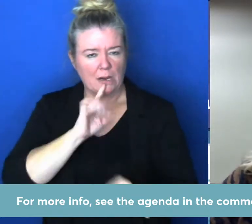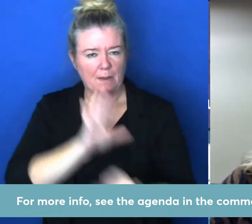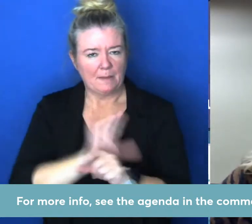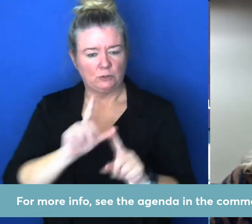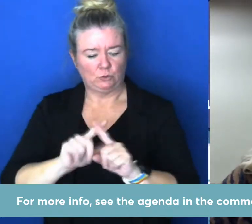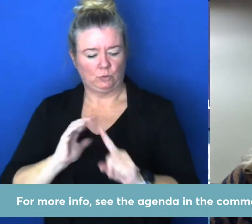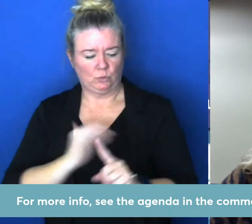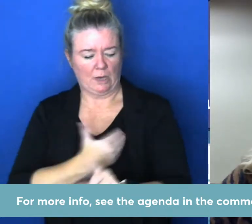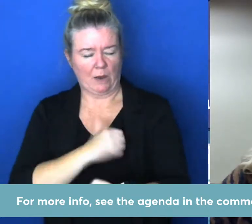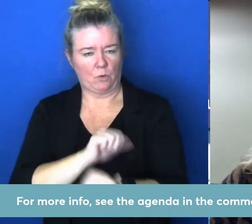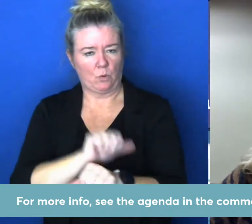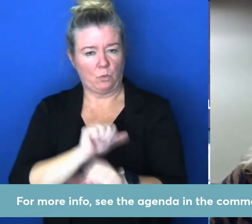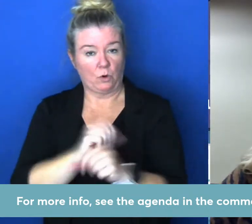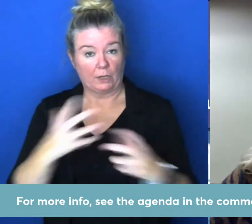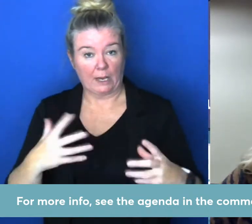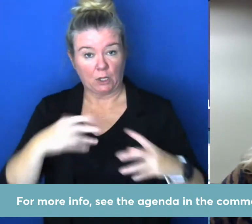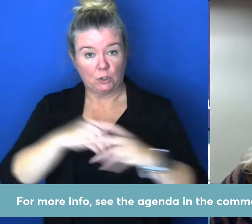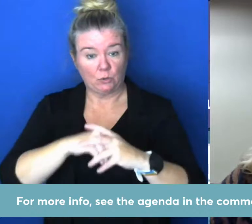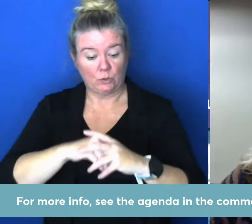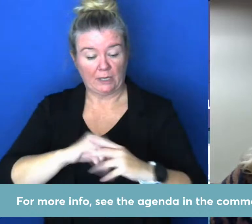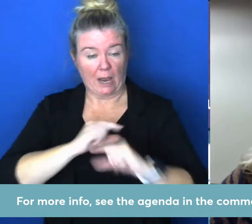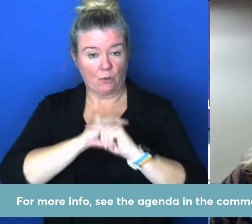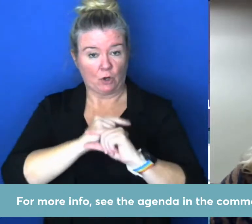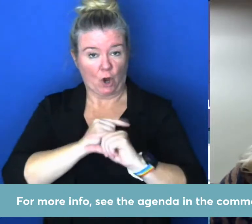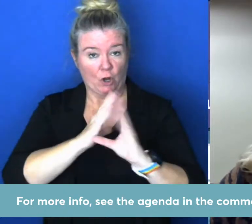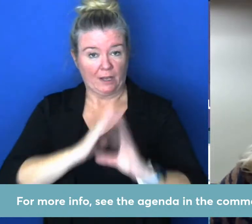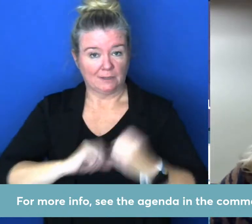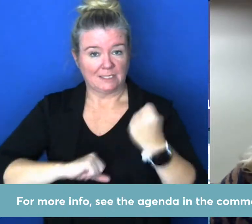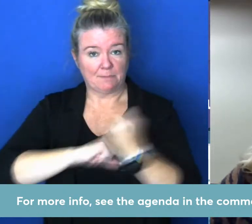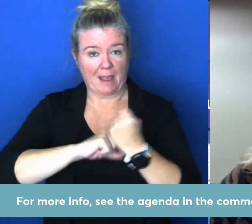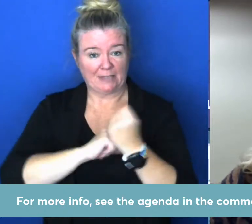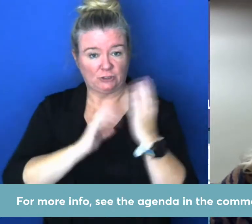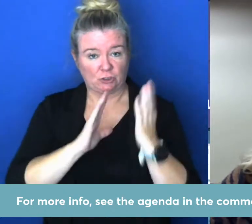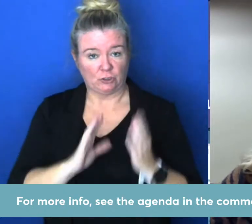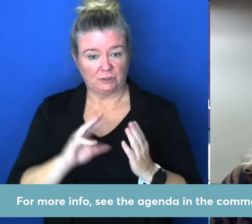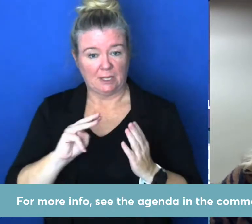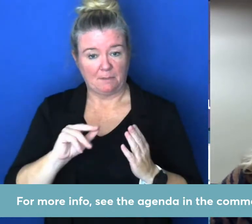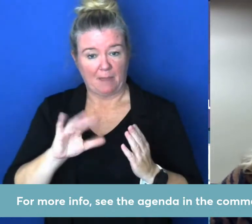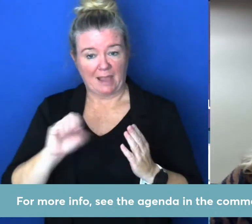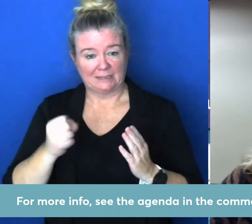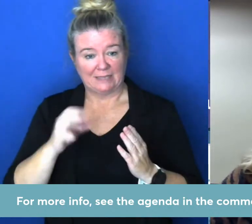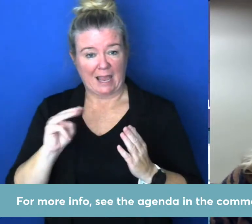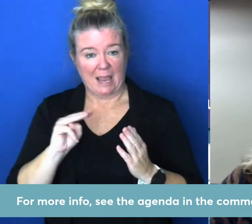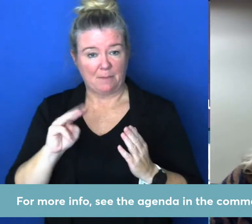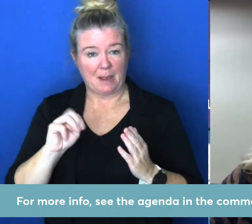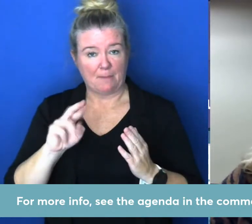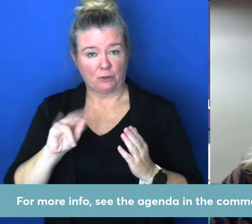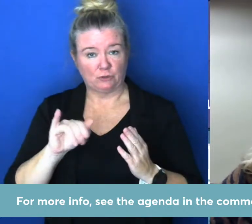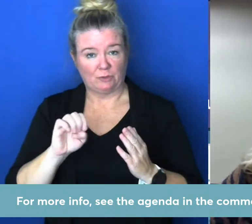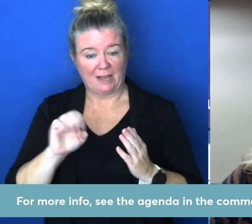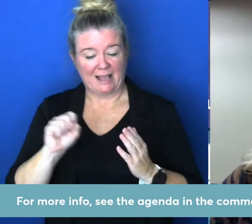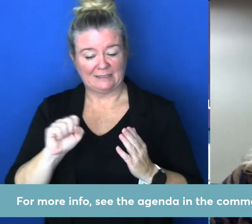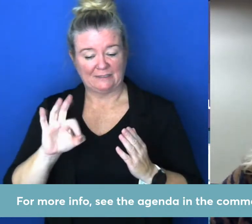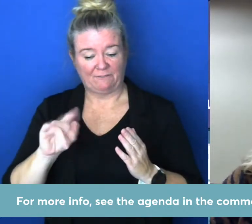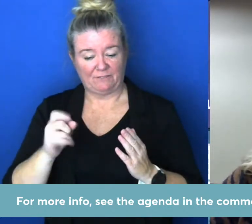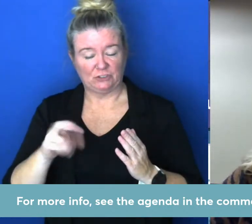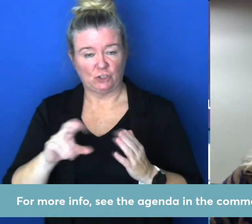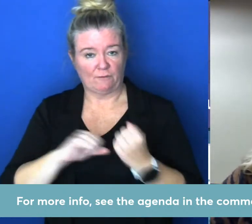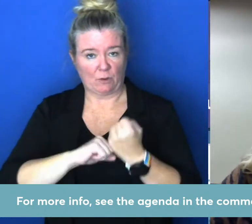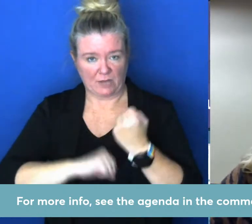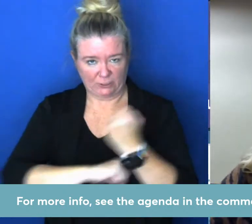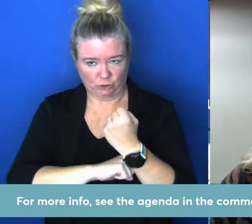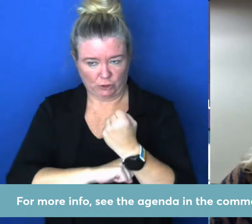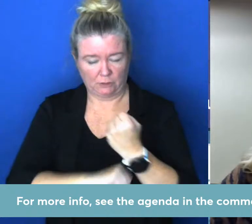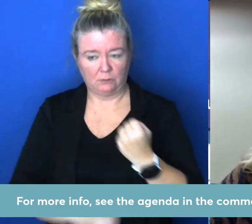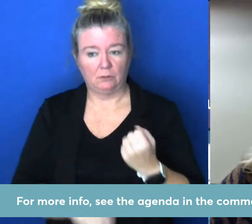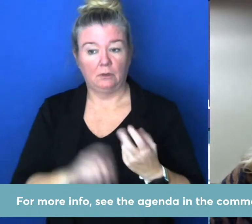work, including our guardian sponsors, the Max M. and Marjorie S. Fisher Foundation,